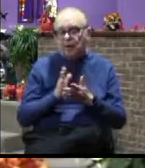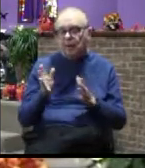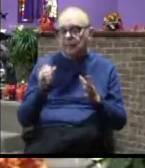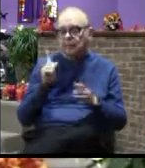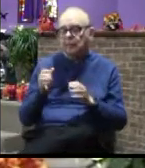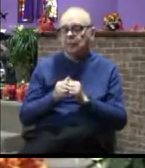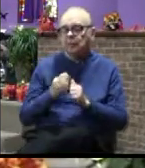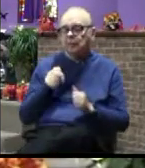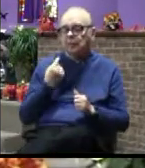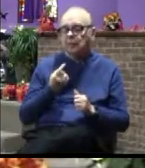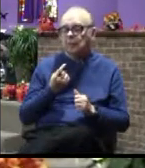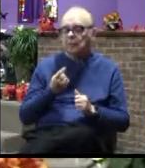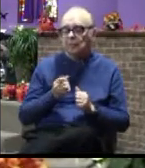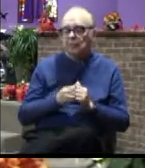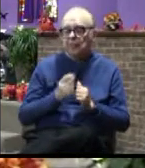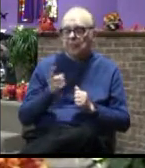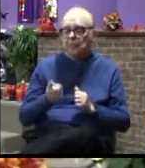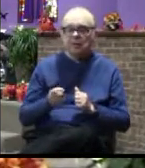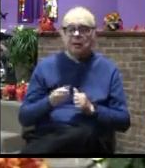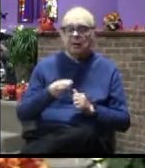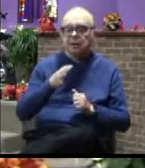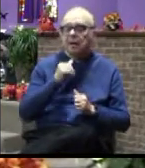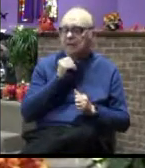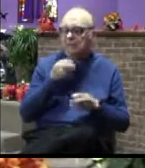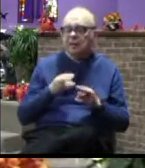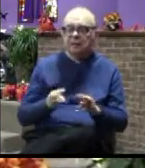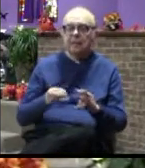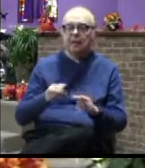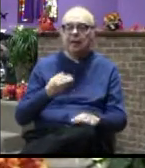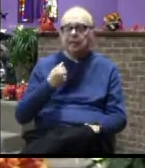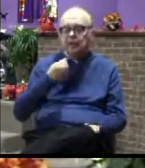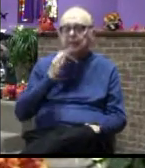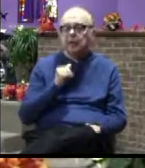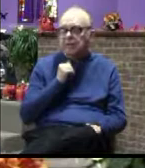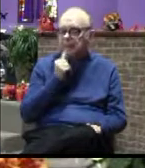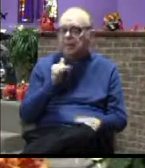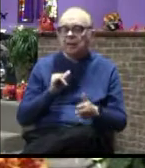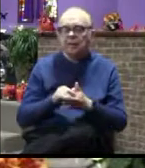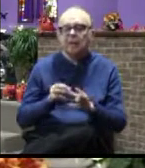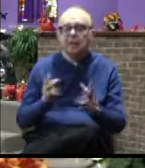May I say something to you? That's not the way God is. Thank God.